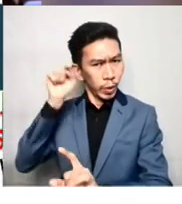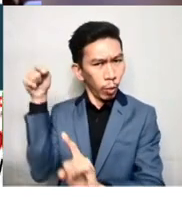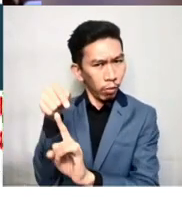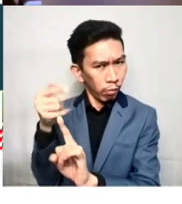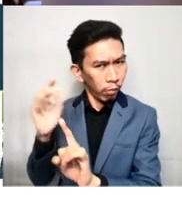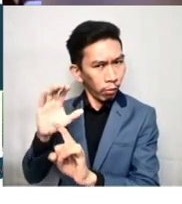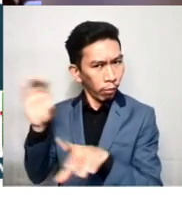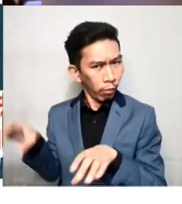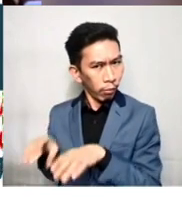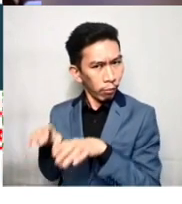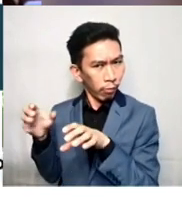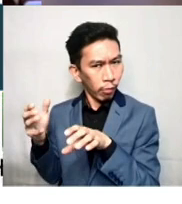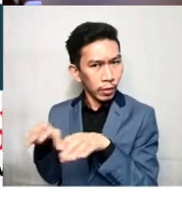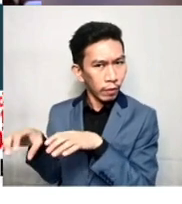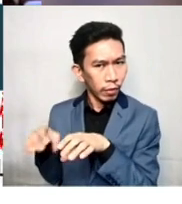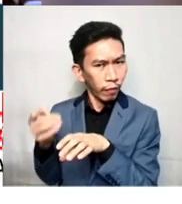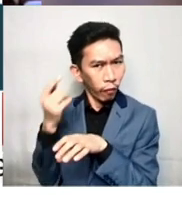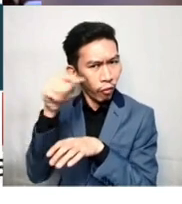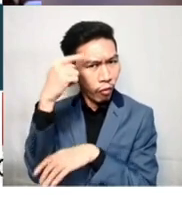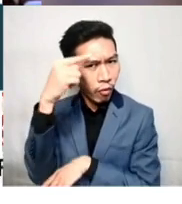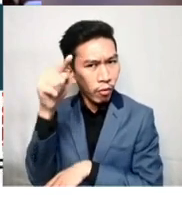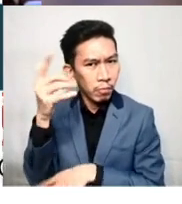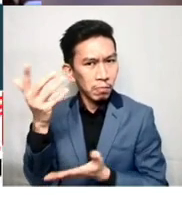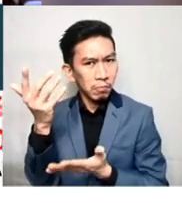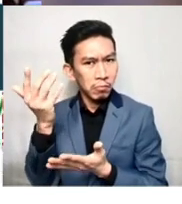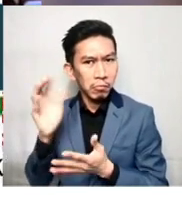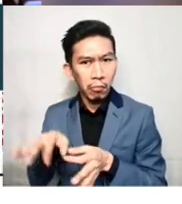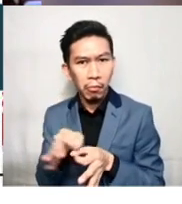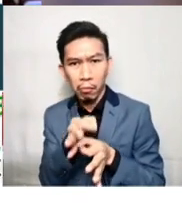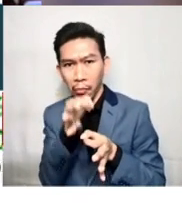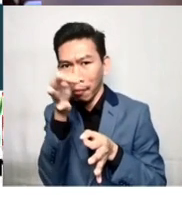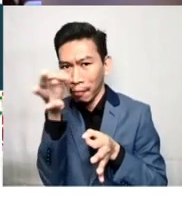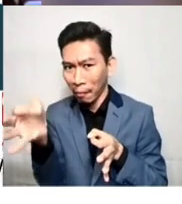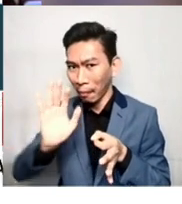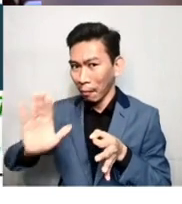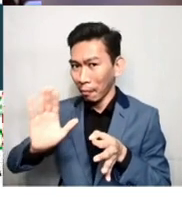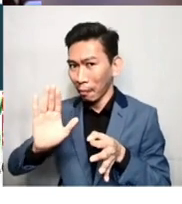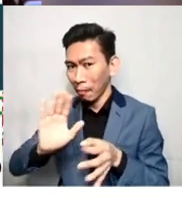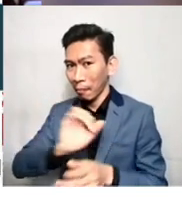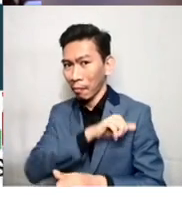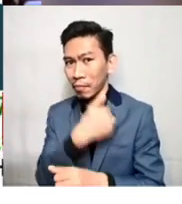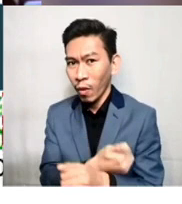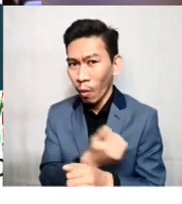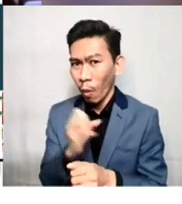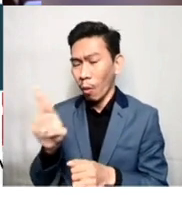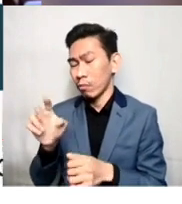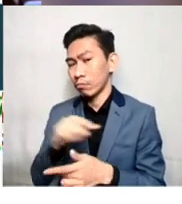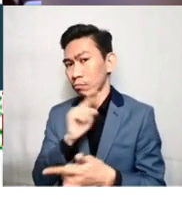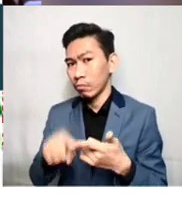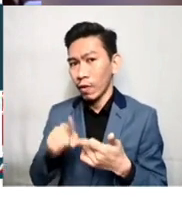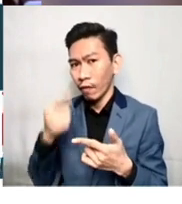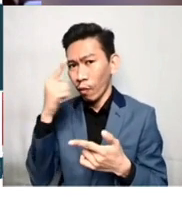effort to prolong themselves in power? Are these efforts for the benefit of the